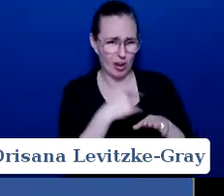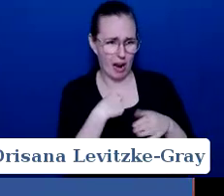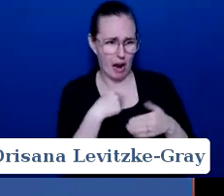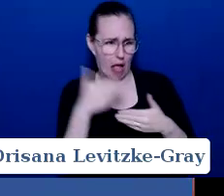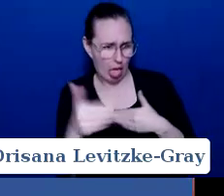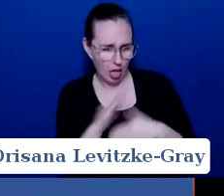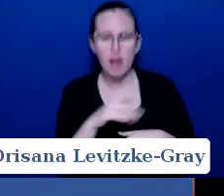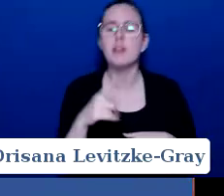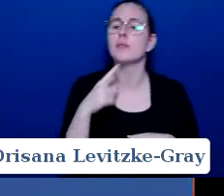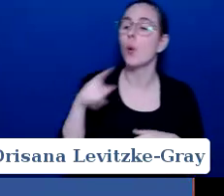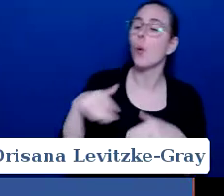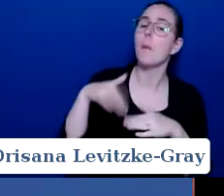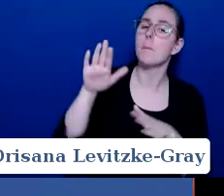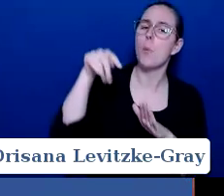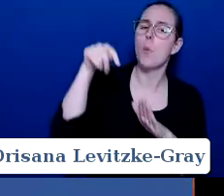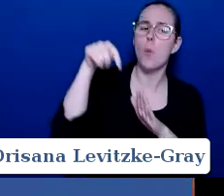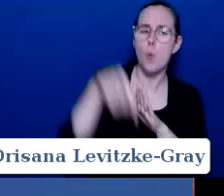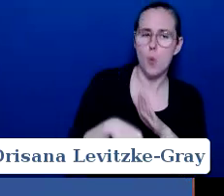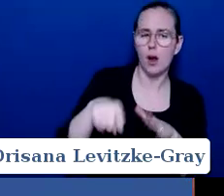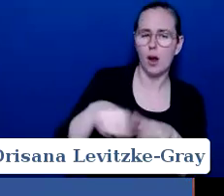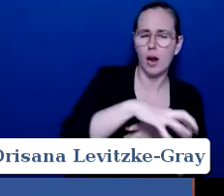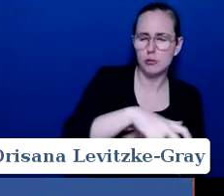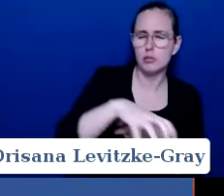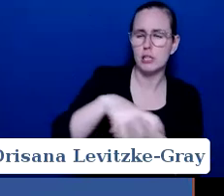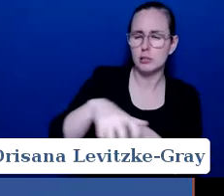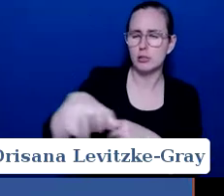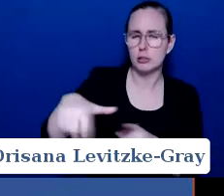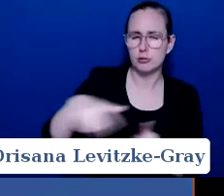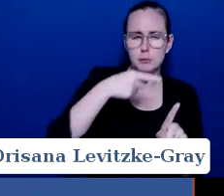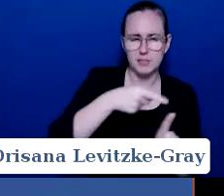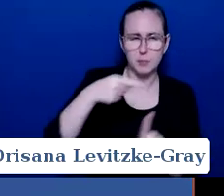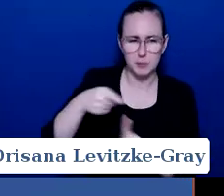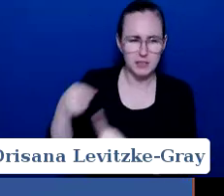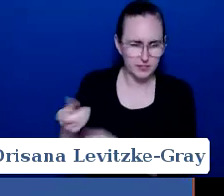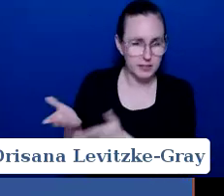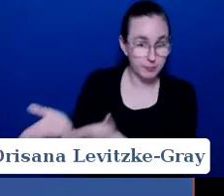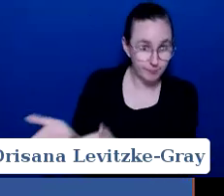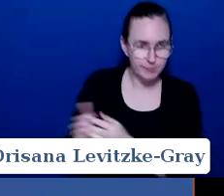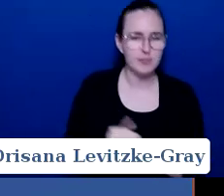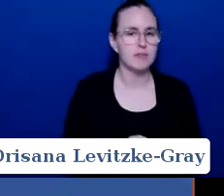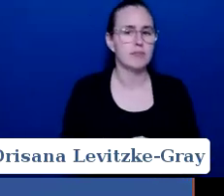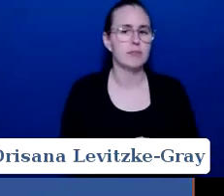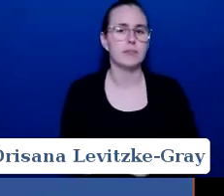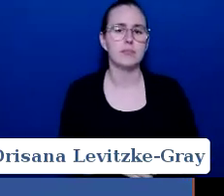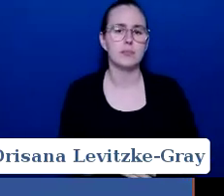very quickly, we would like to share some of the lessons learned that we have seen